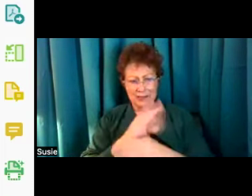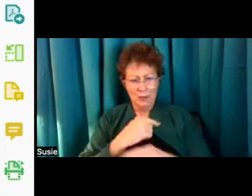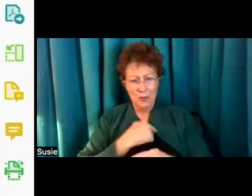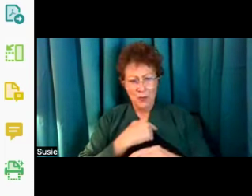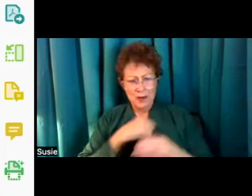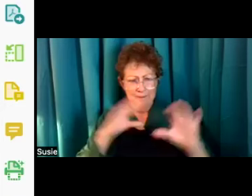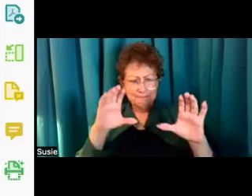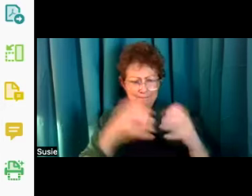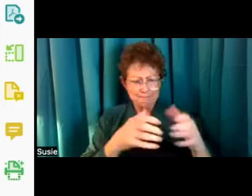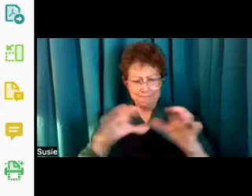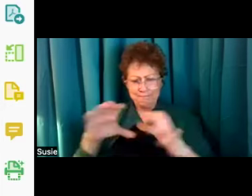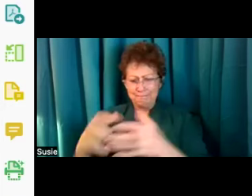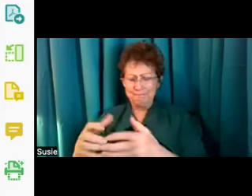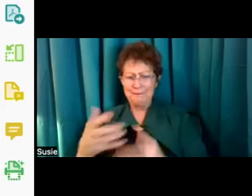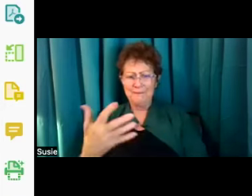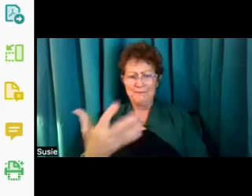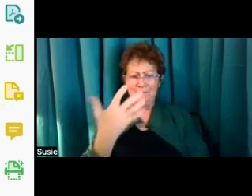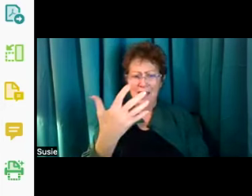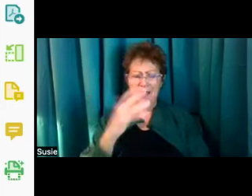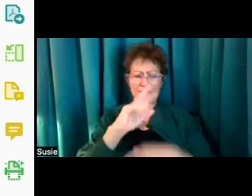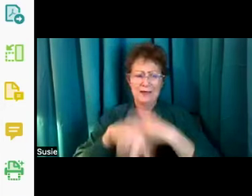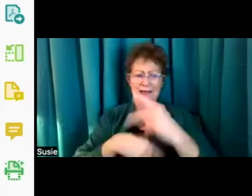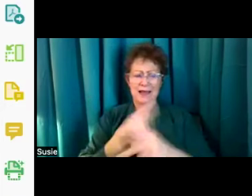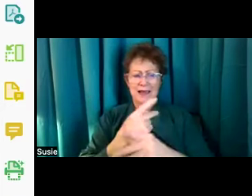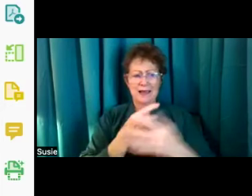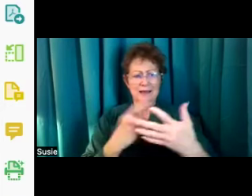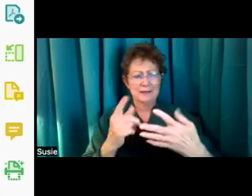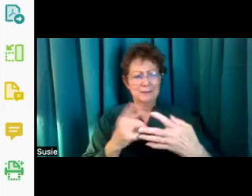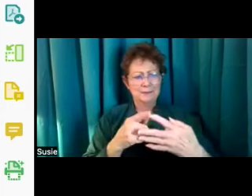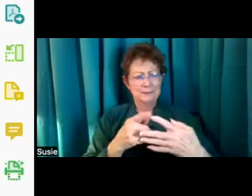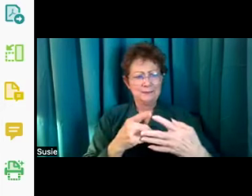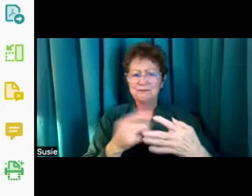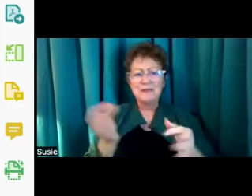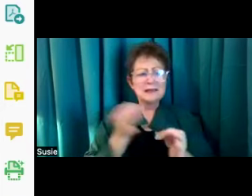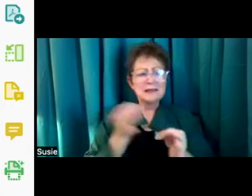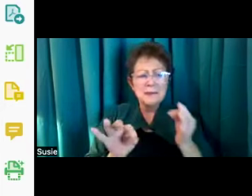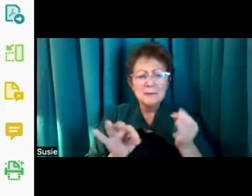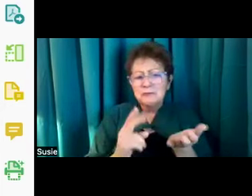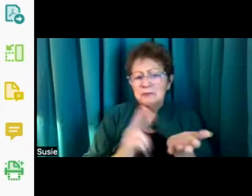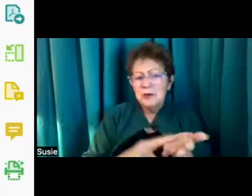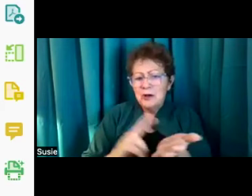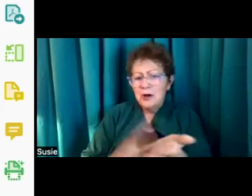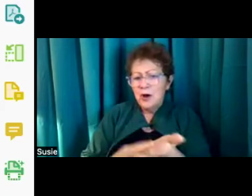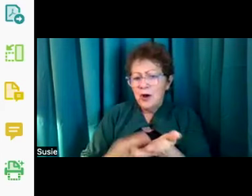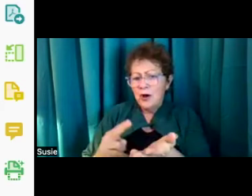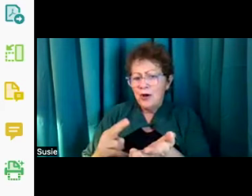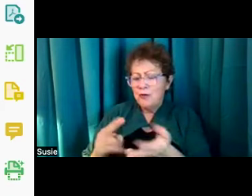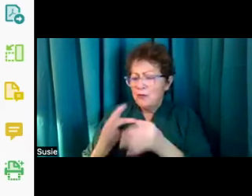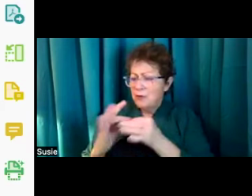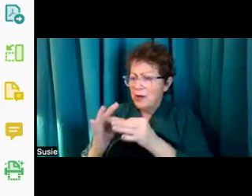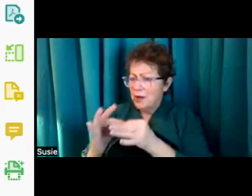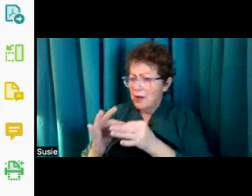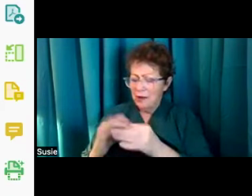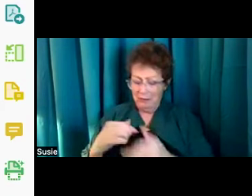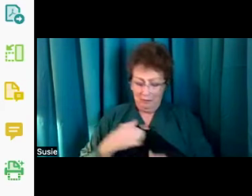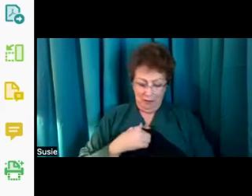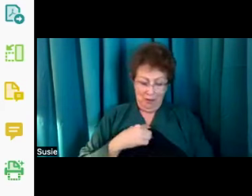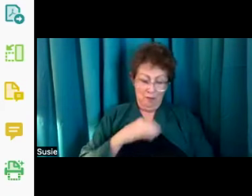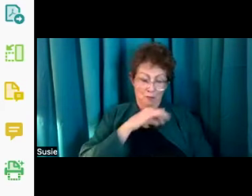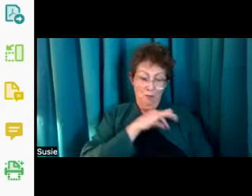these into 5 general types. The first is just a simple contractual relationship between a for-profit entity and a